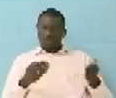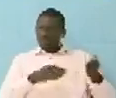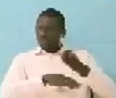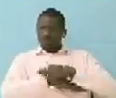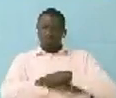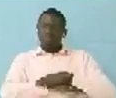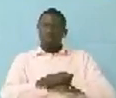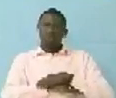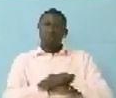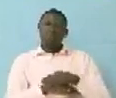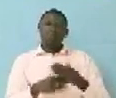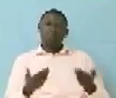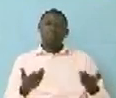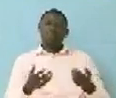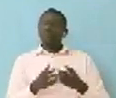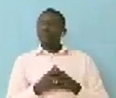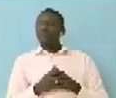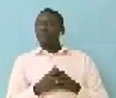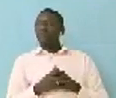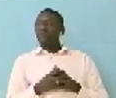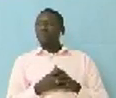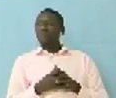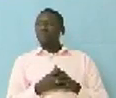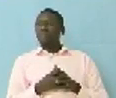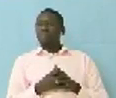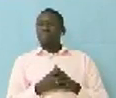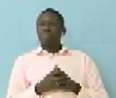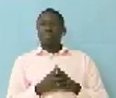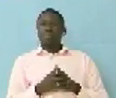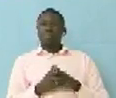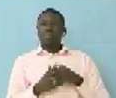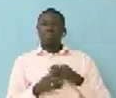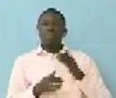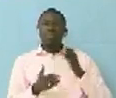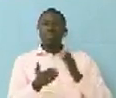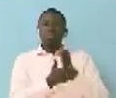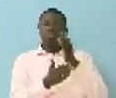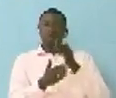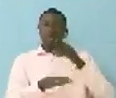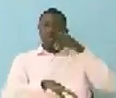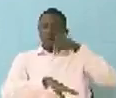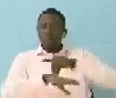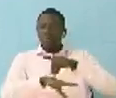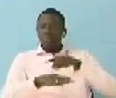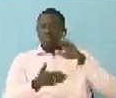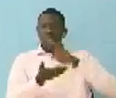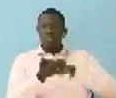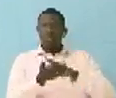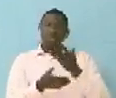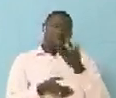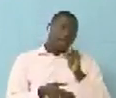chapter. So the truth depends on whether you said it